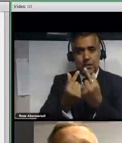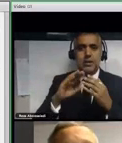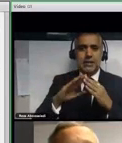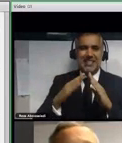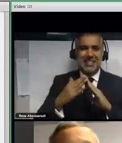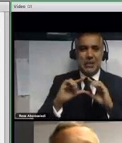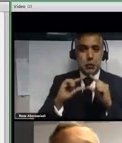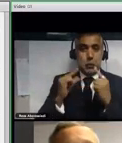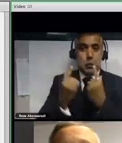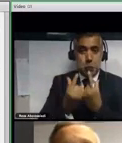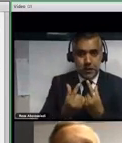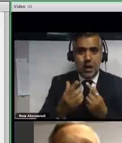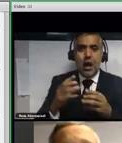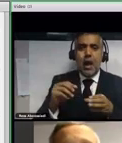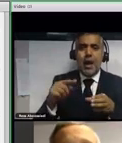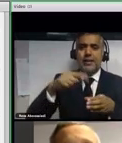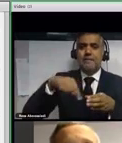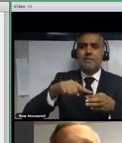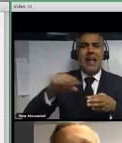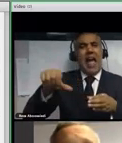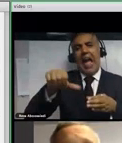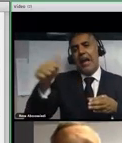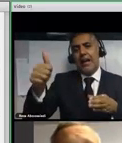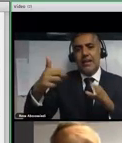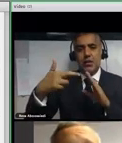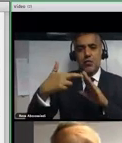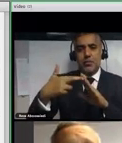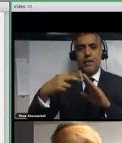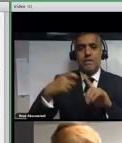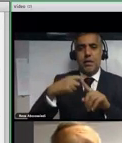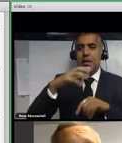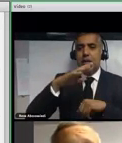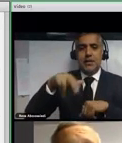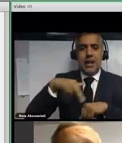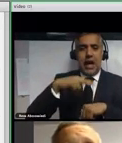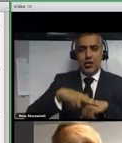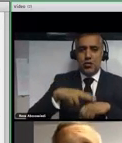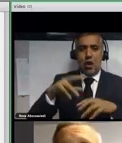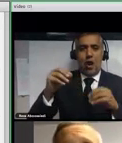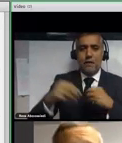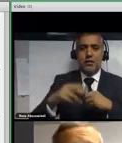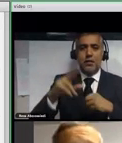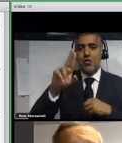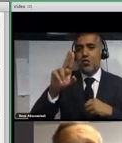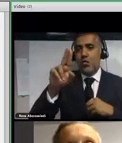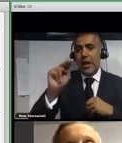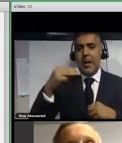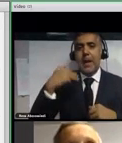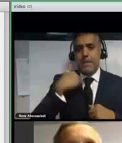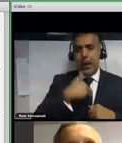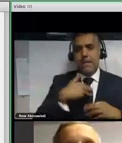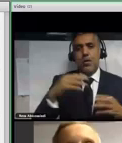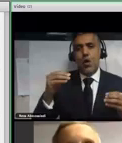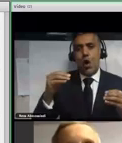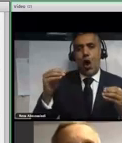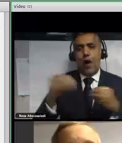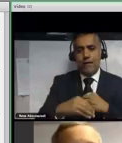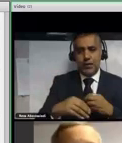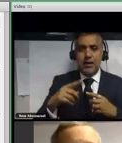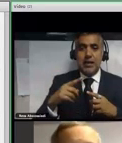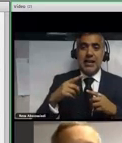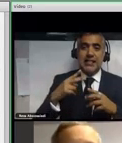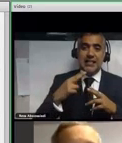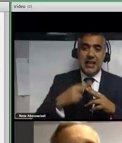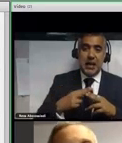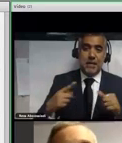members can be any representative from a national statistical office of a UN member country. It's always named after the